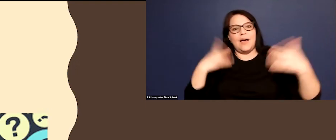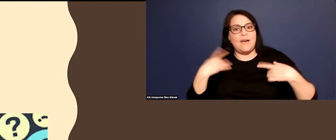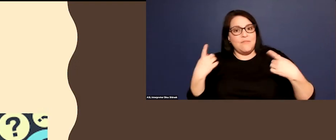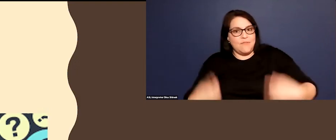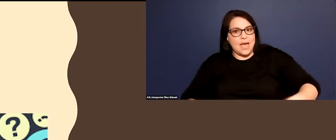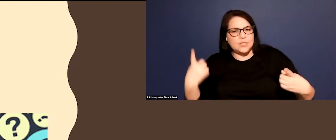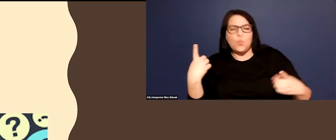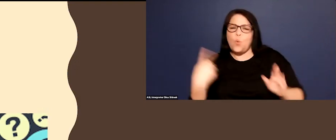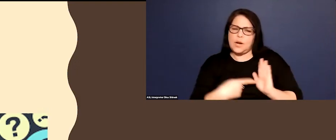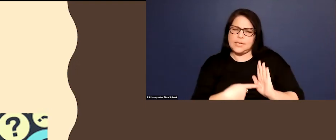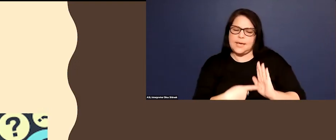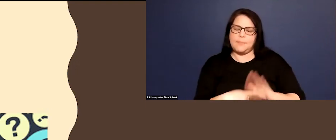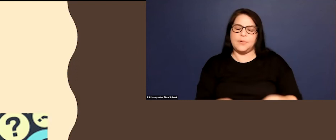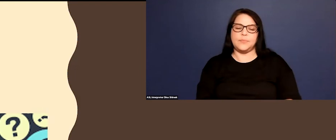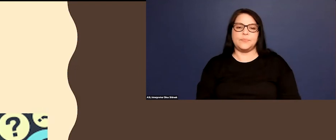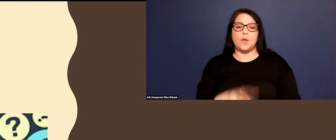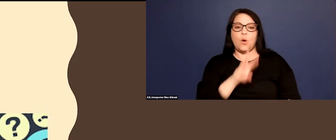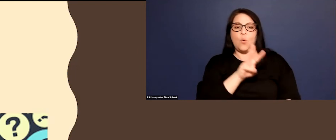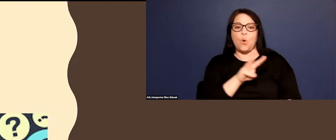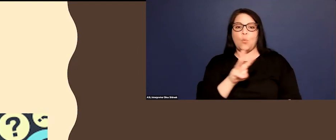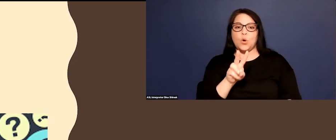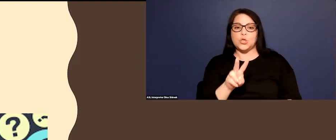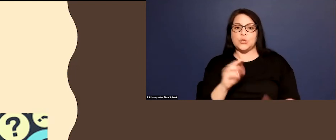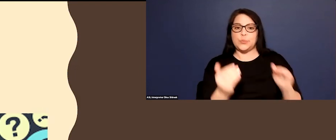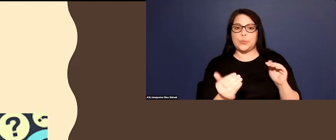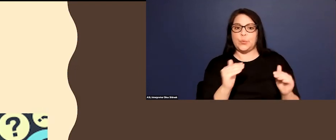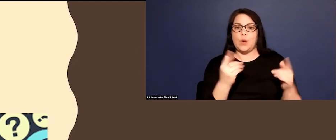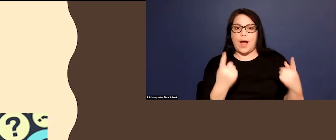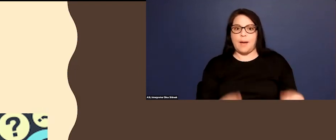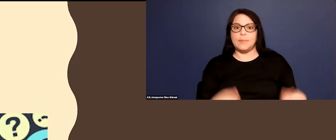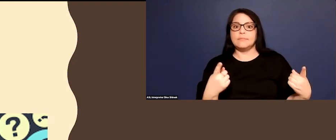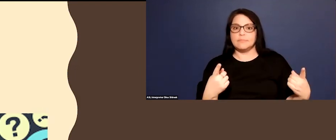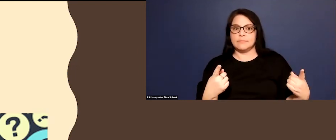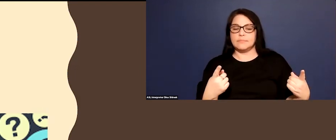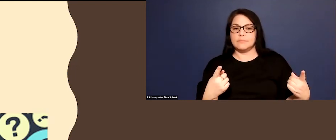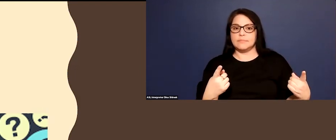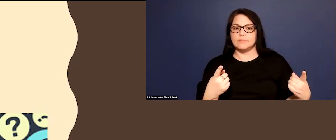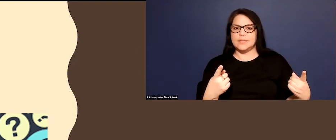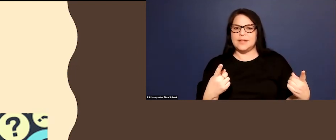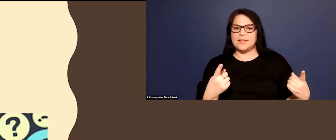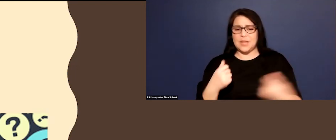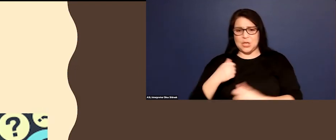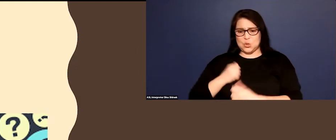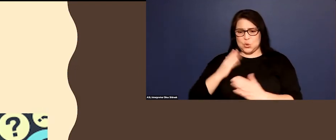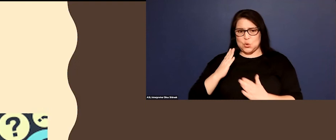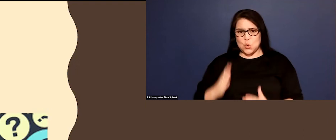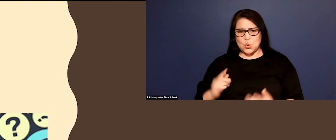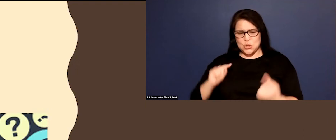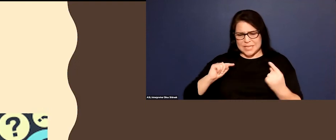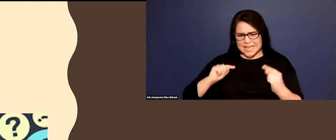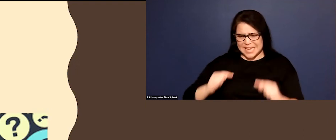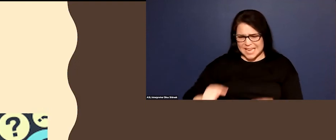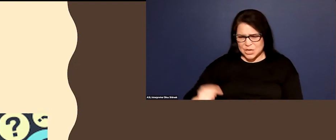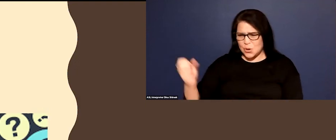One example is after World War II, when the injured soldiers came home from